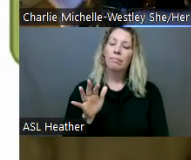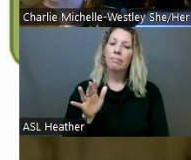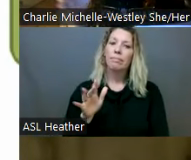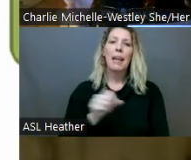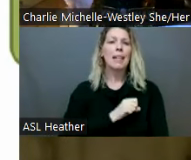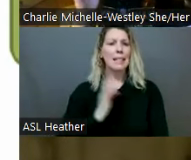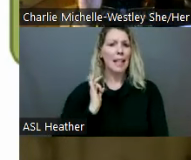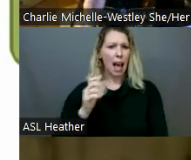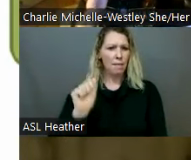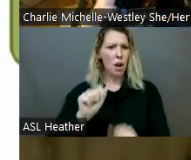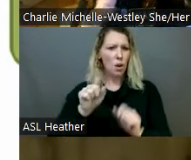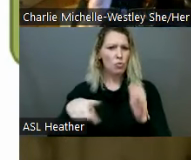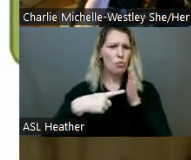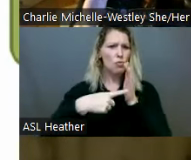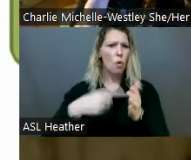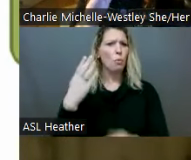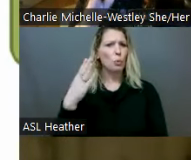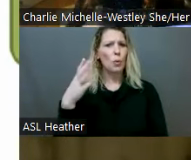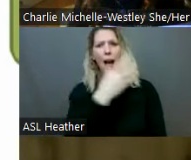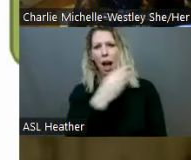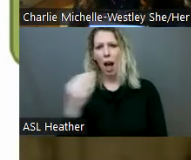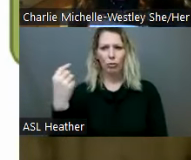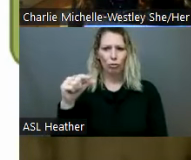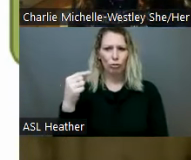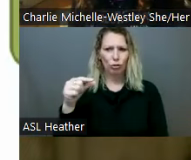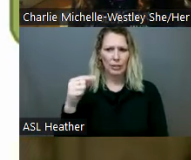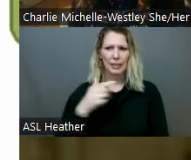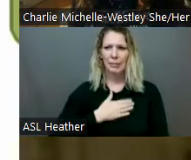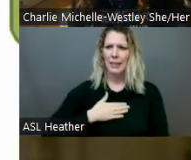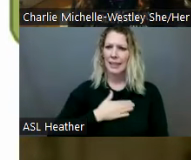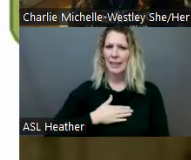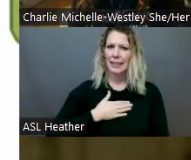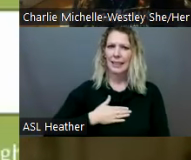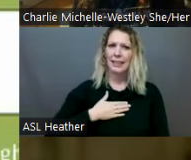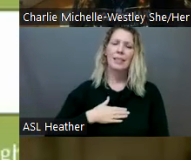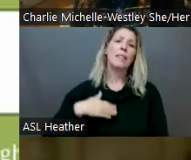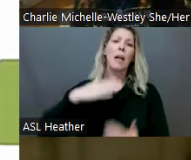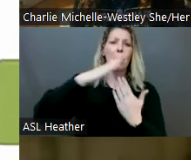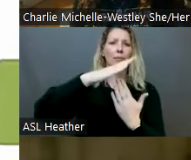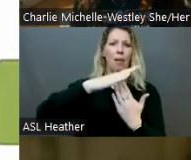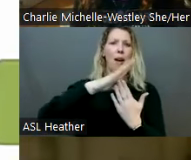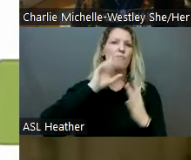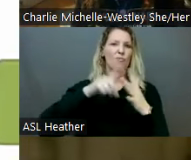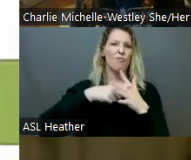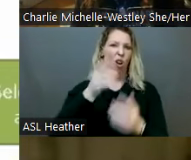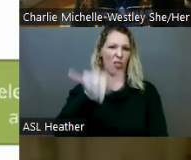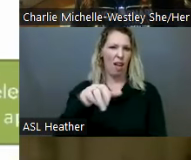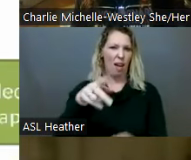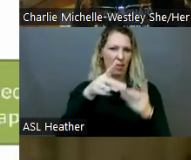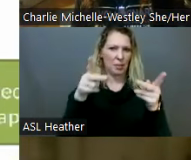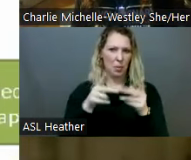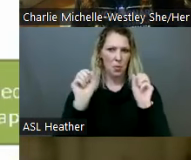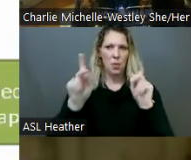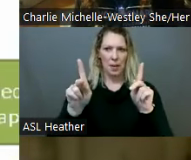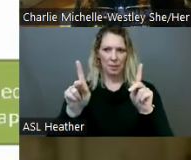staff, could you show the blue and the green as best as you can section at the top? I'm going to start there.